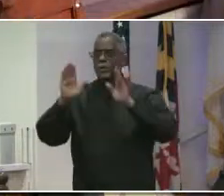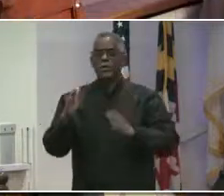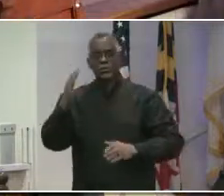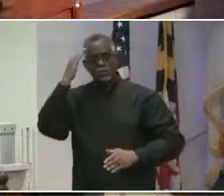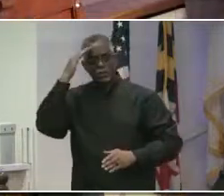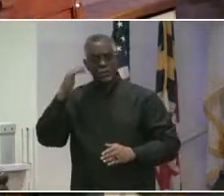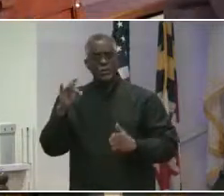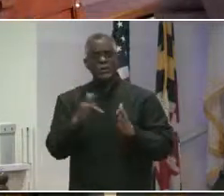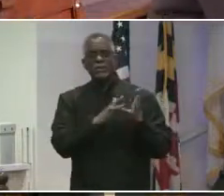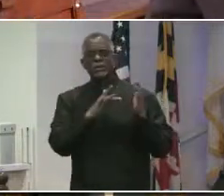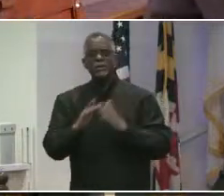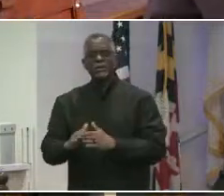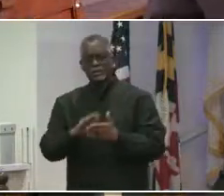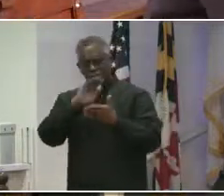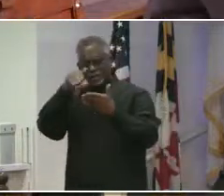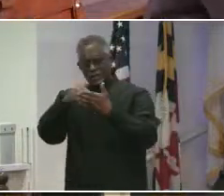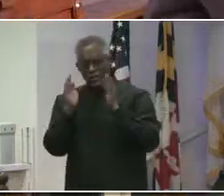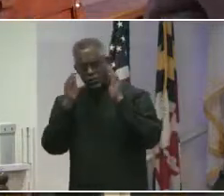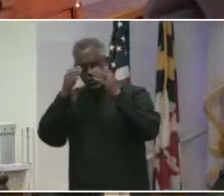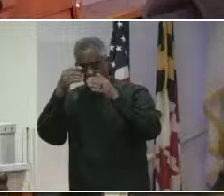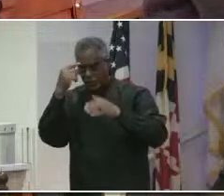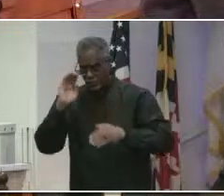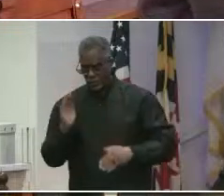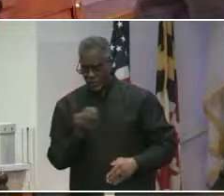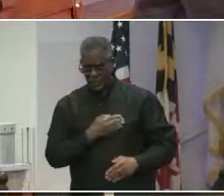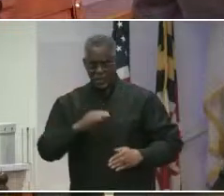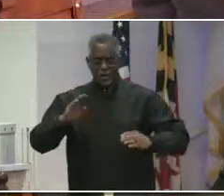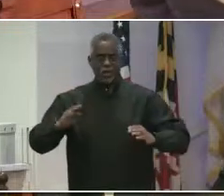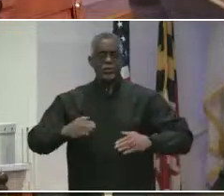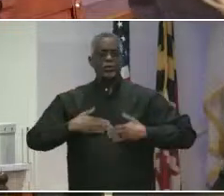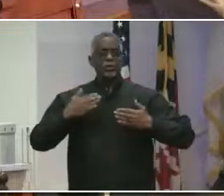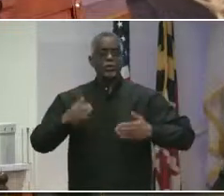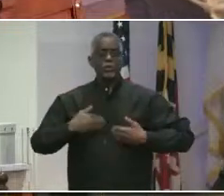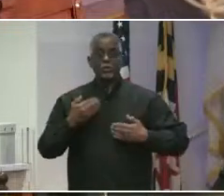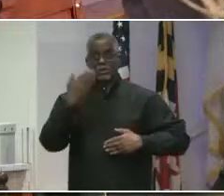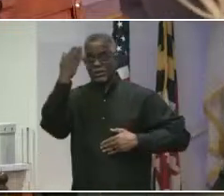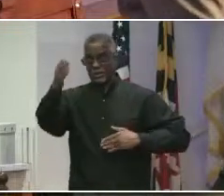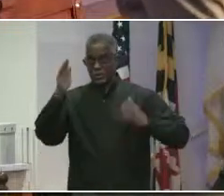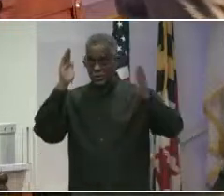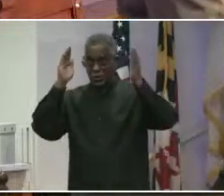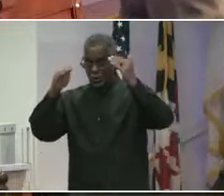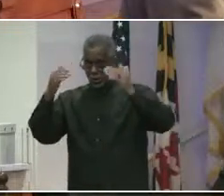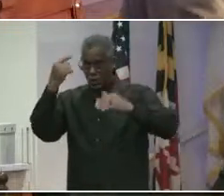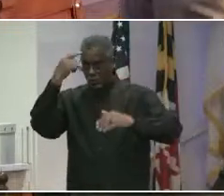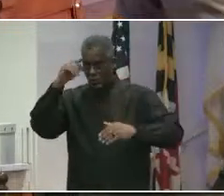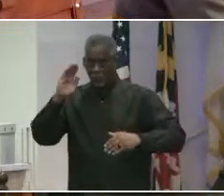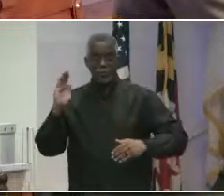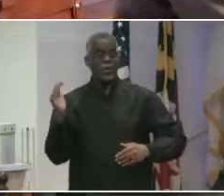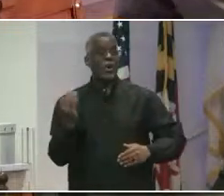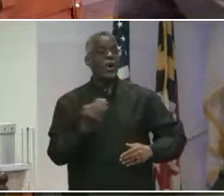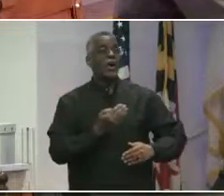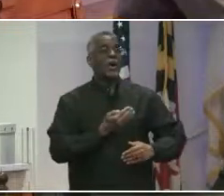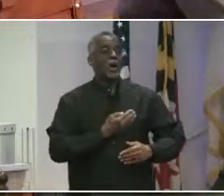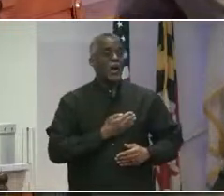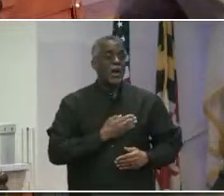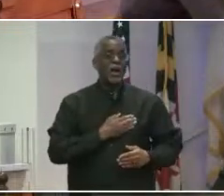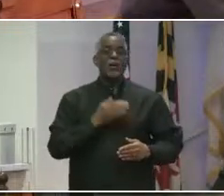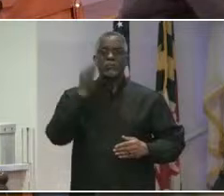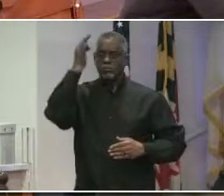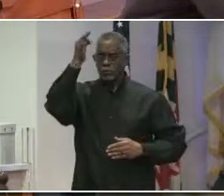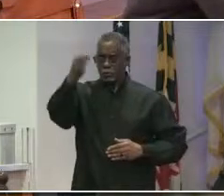our joy? Isn't it wonderful to know that Jesus is the hope for our lives? Isn't it wonderful to